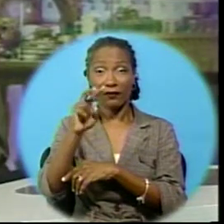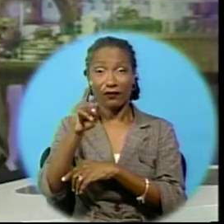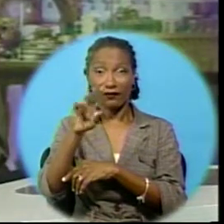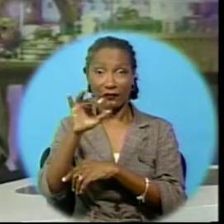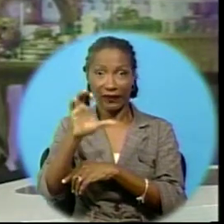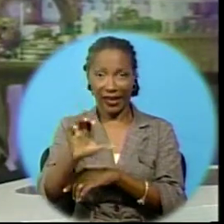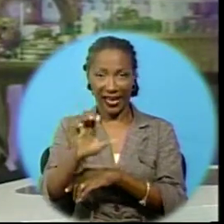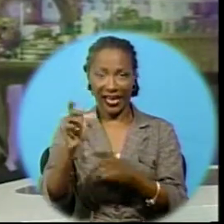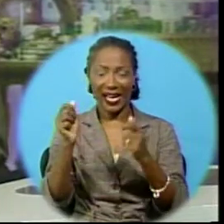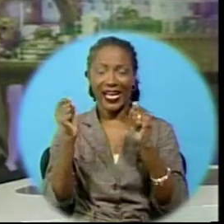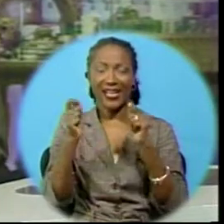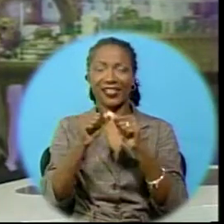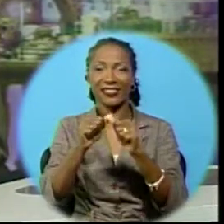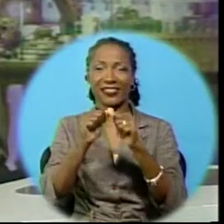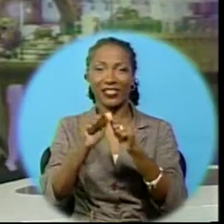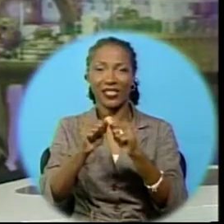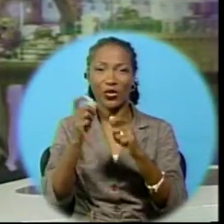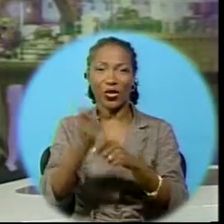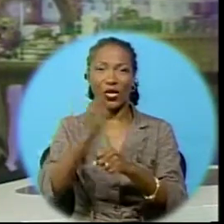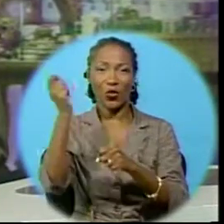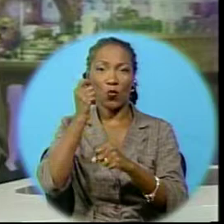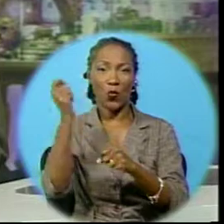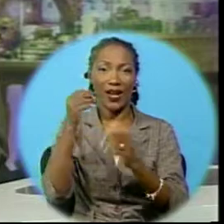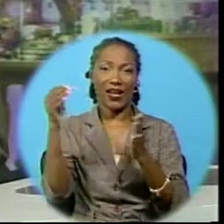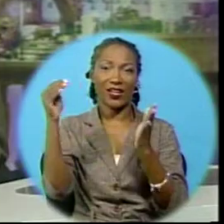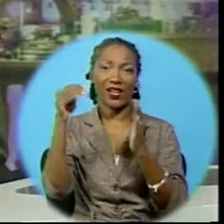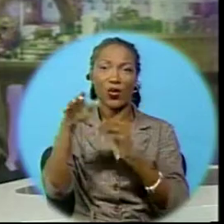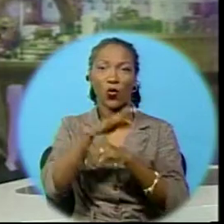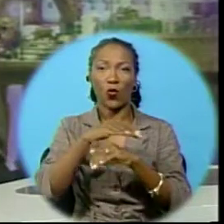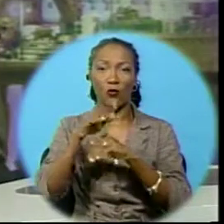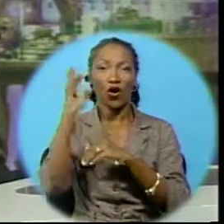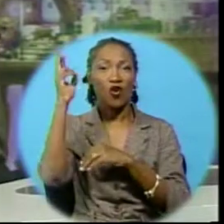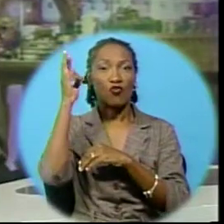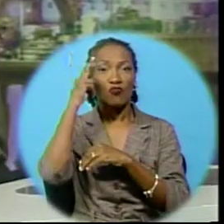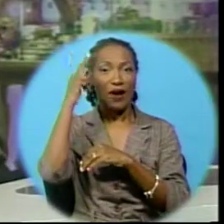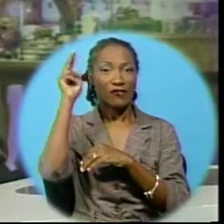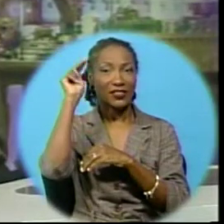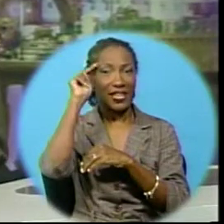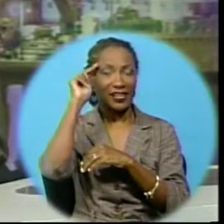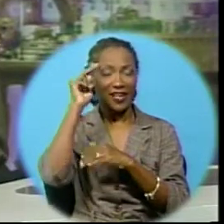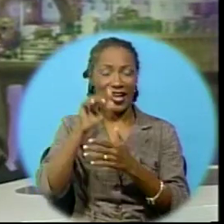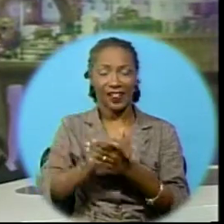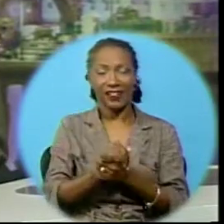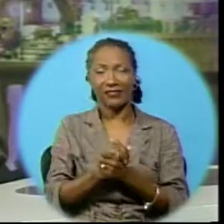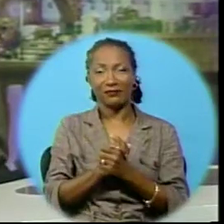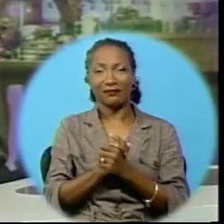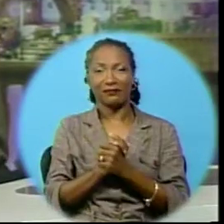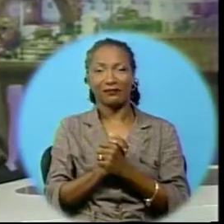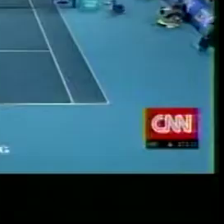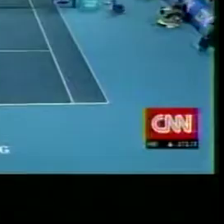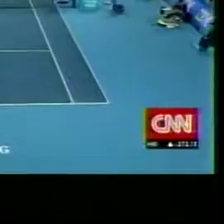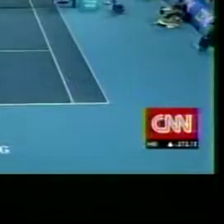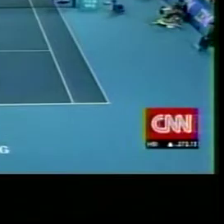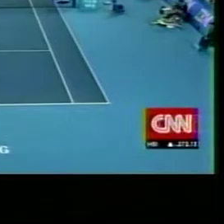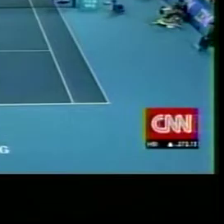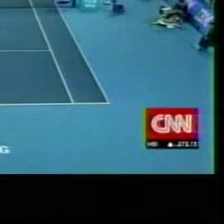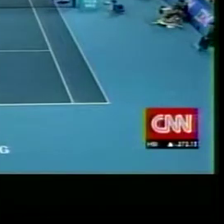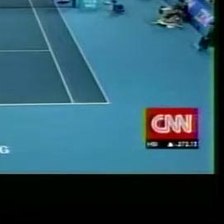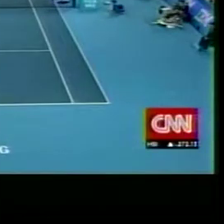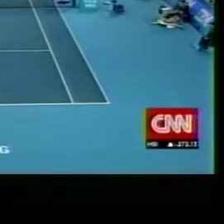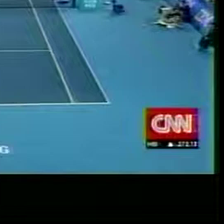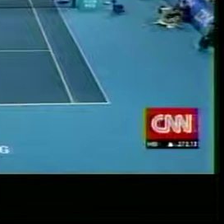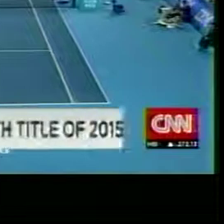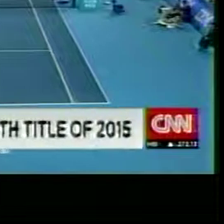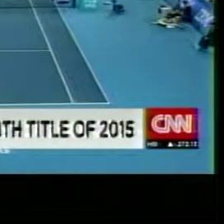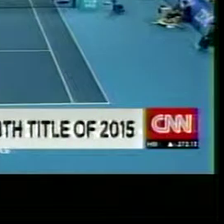a victory over his arch-rival Rafael Nadal in the final of the China Open. It was Djokovic showing